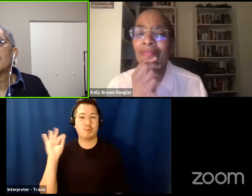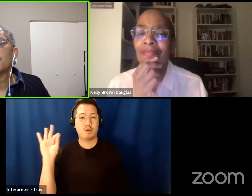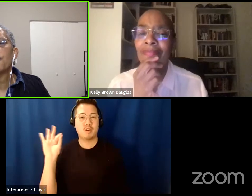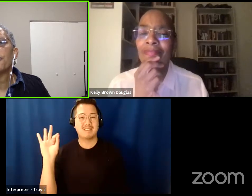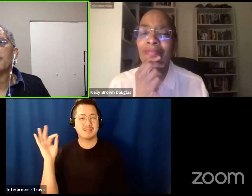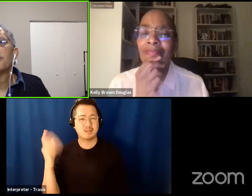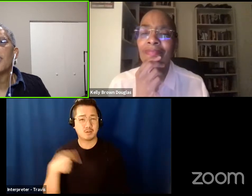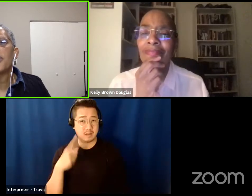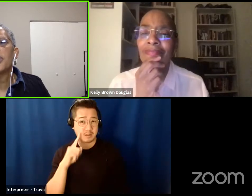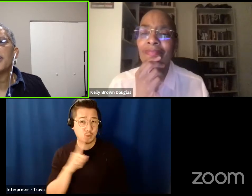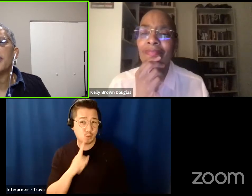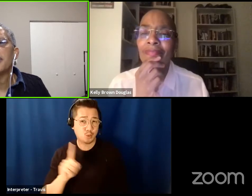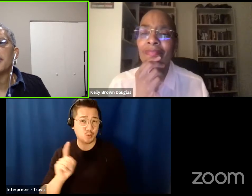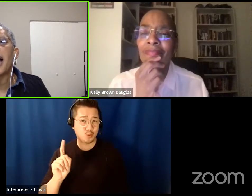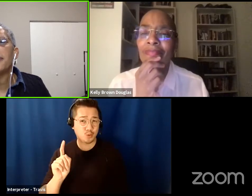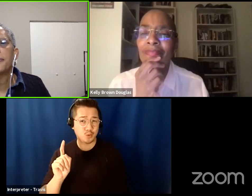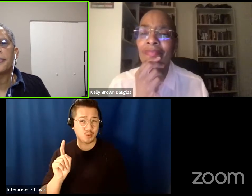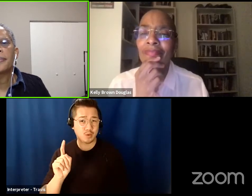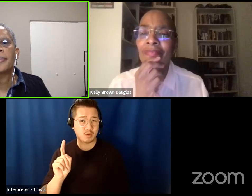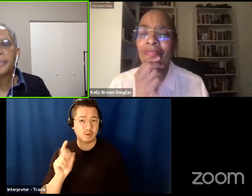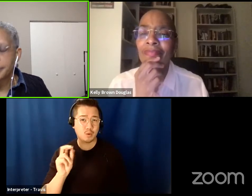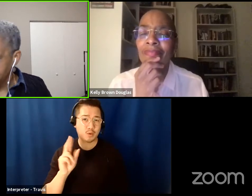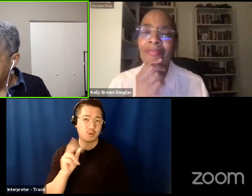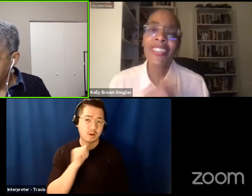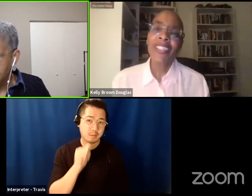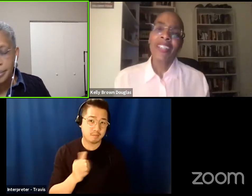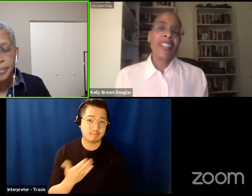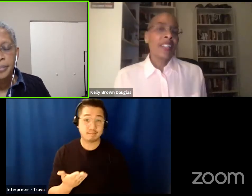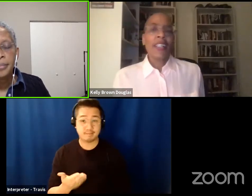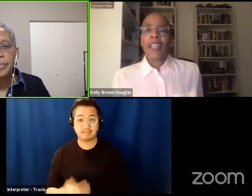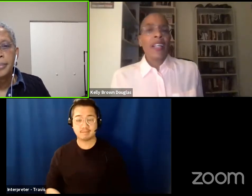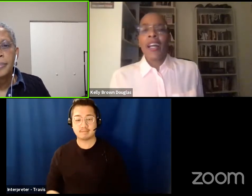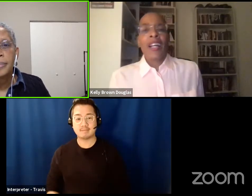Do you think that's true largely or not?